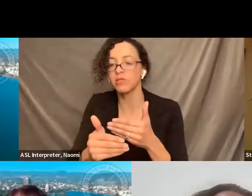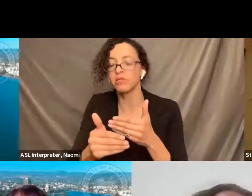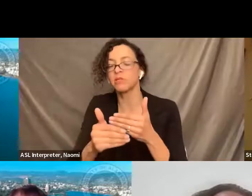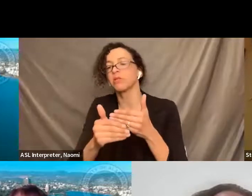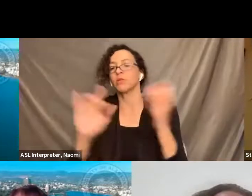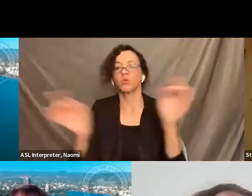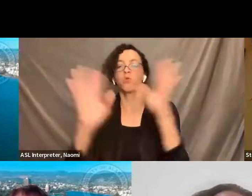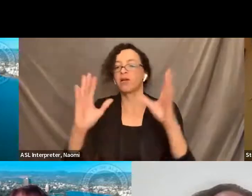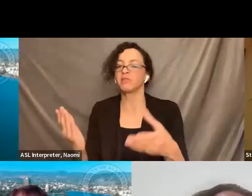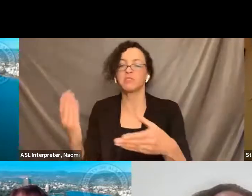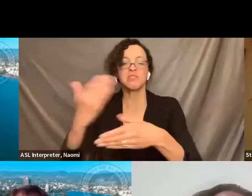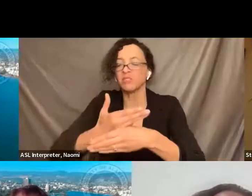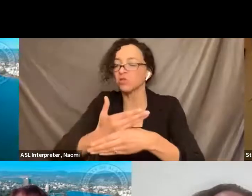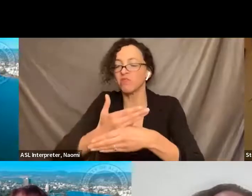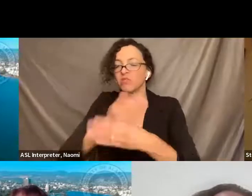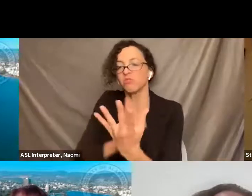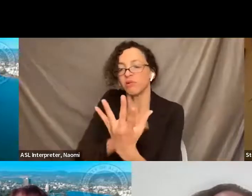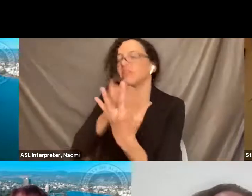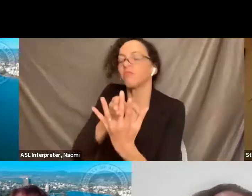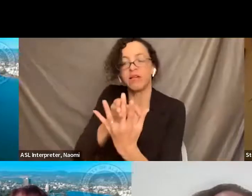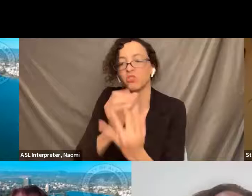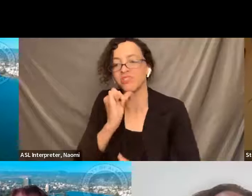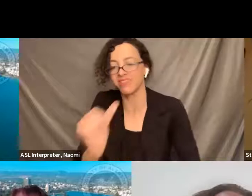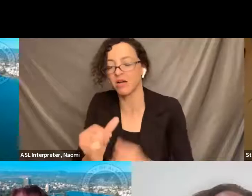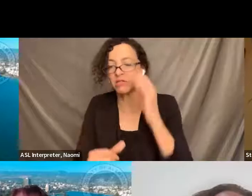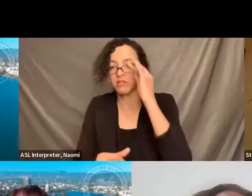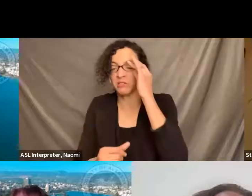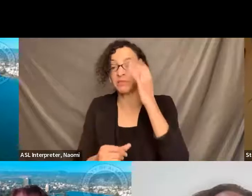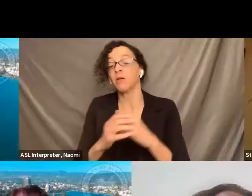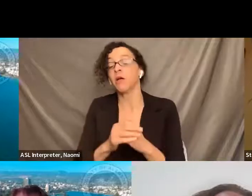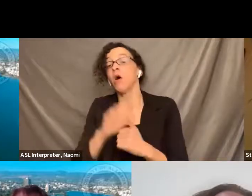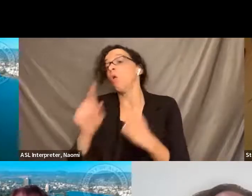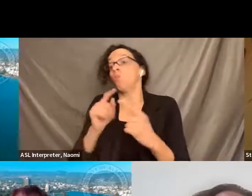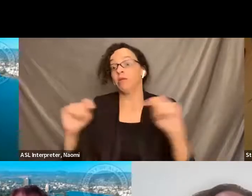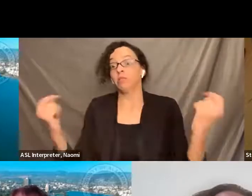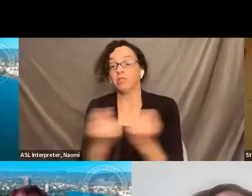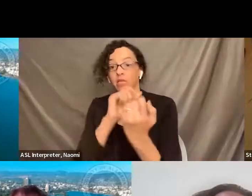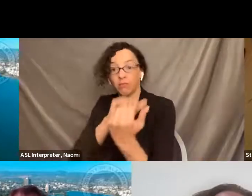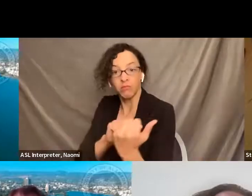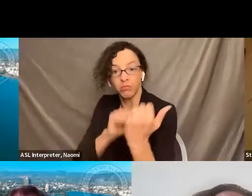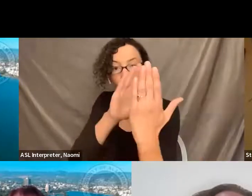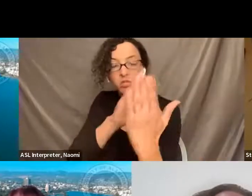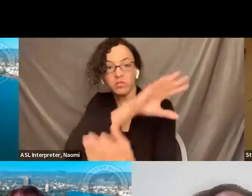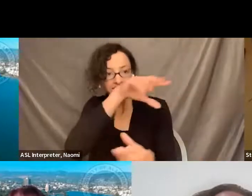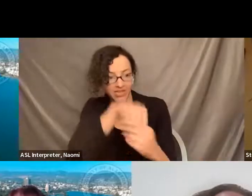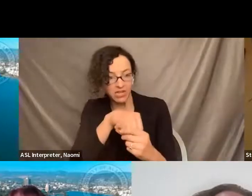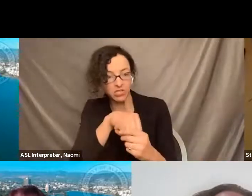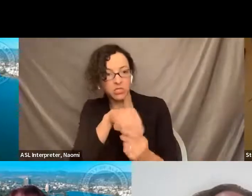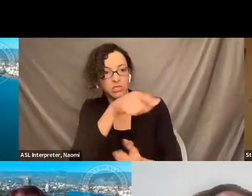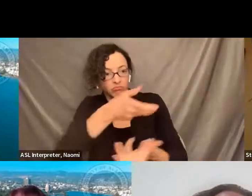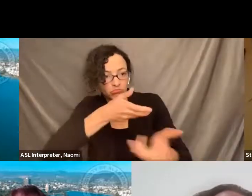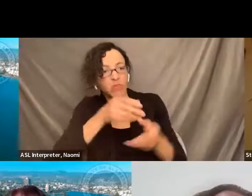for many of them, the service is voluntary, which means that when the team approaches and engages, the person is willing